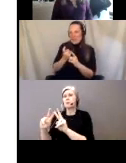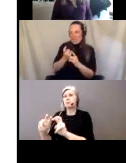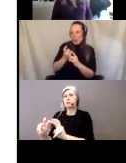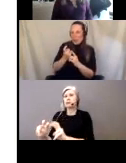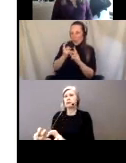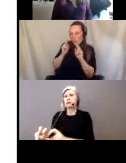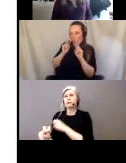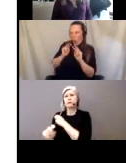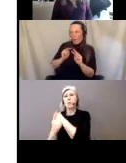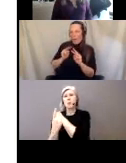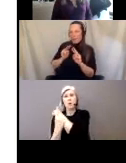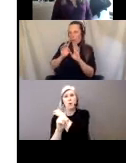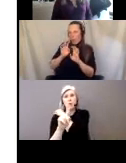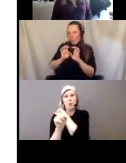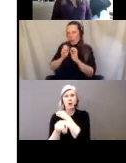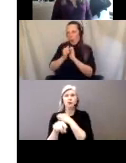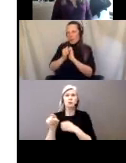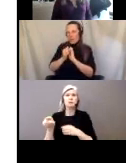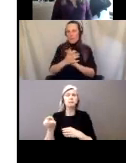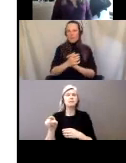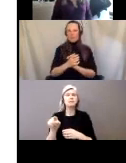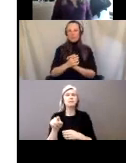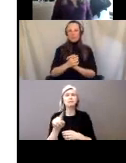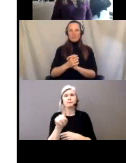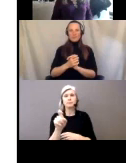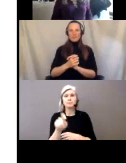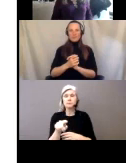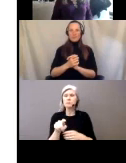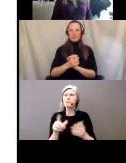one of the questions that we have here is what constitutes a